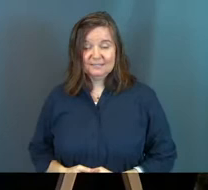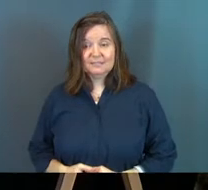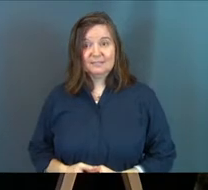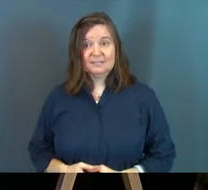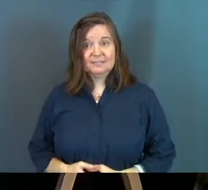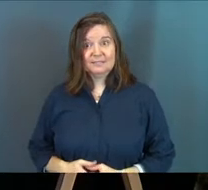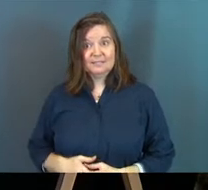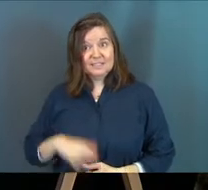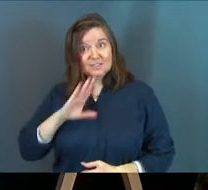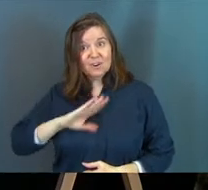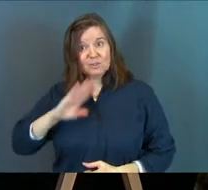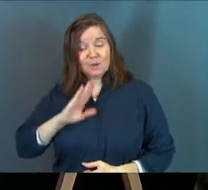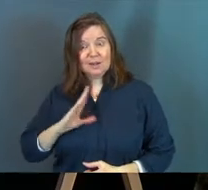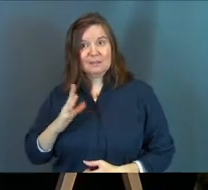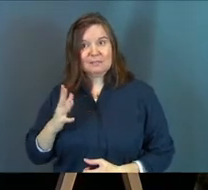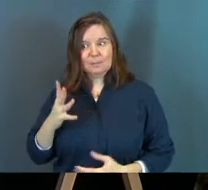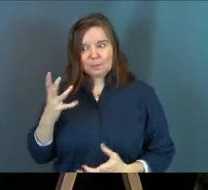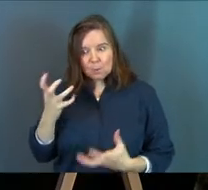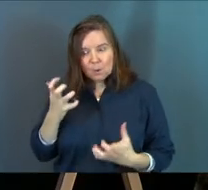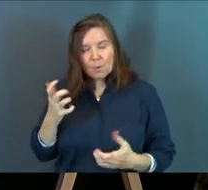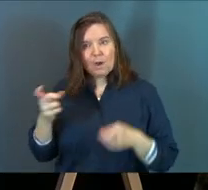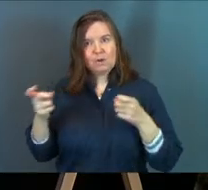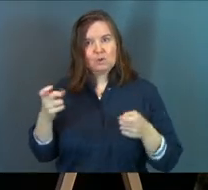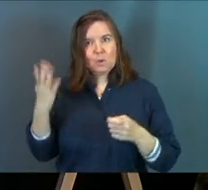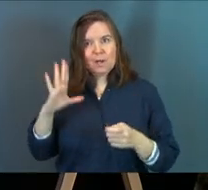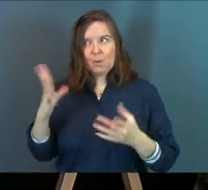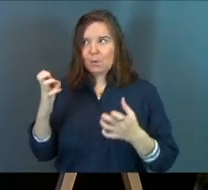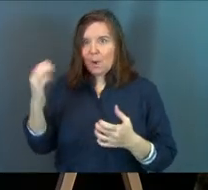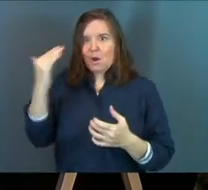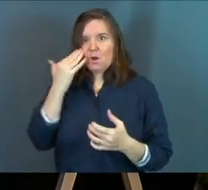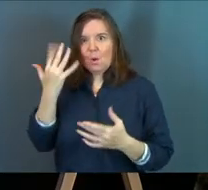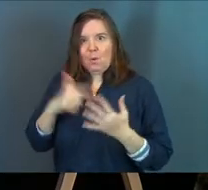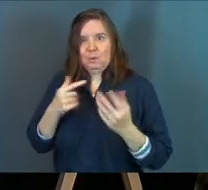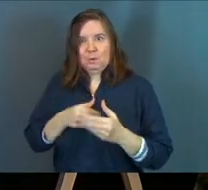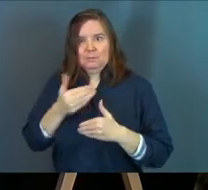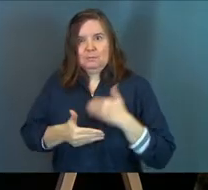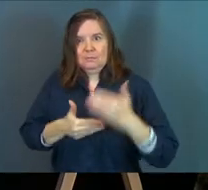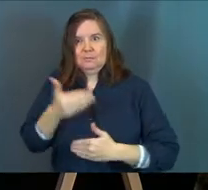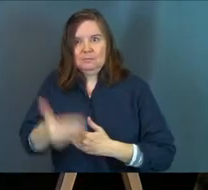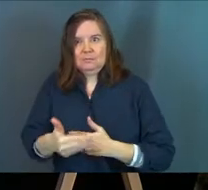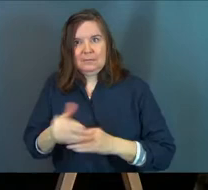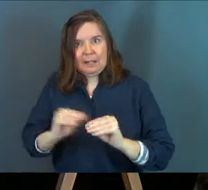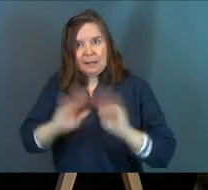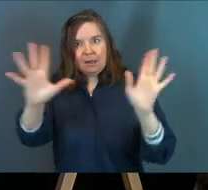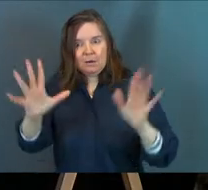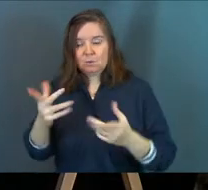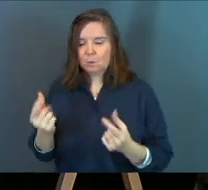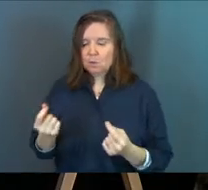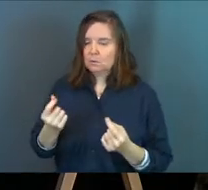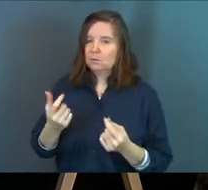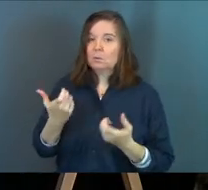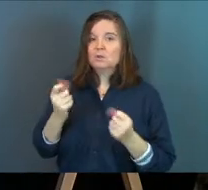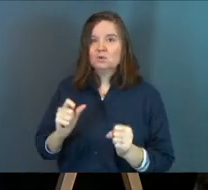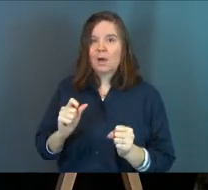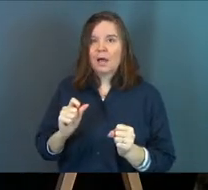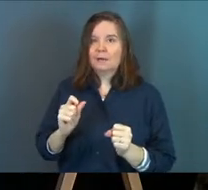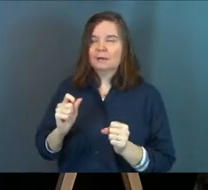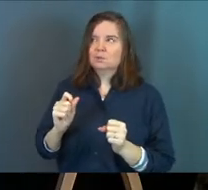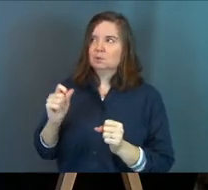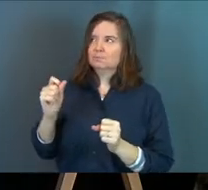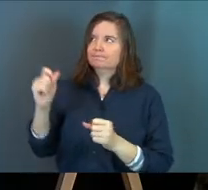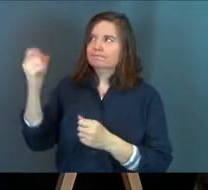It's annoying. Because we want to control God, just like everything else in our life. And so what do? We try to put